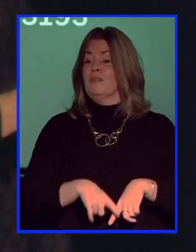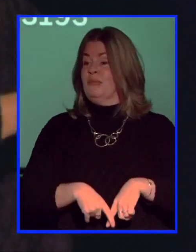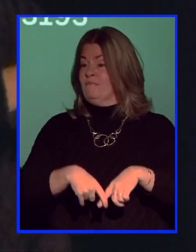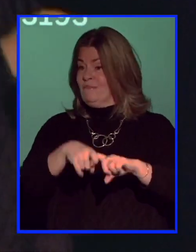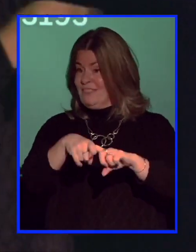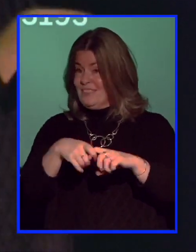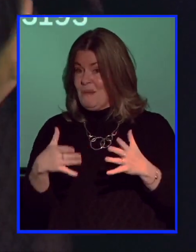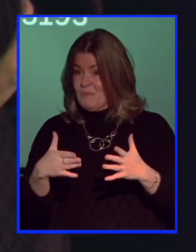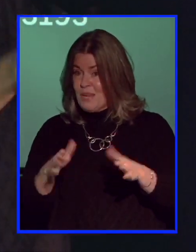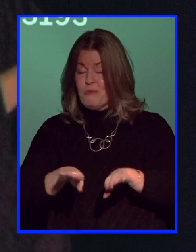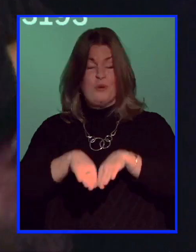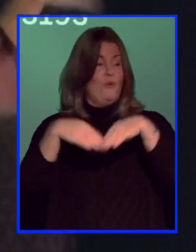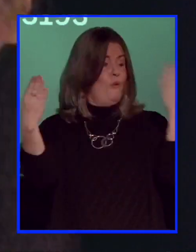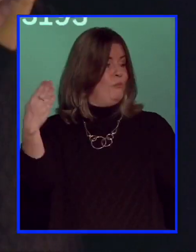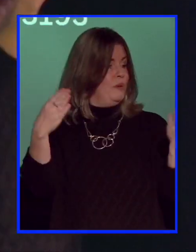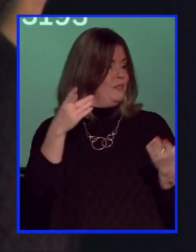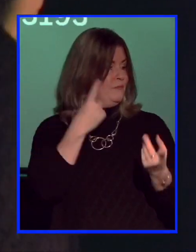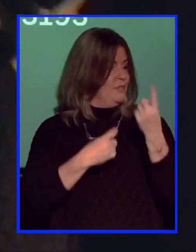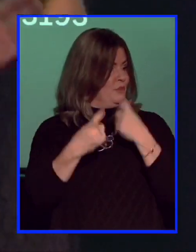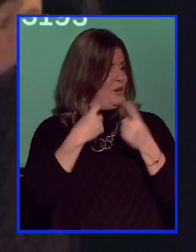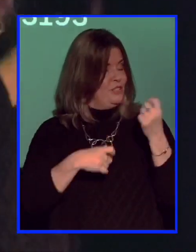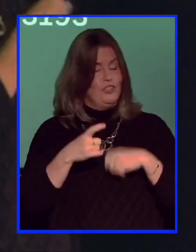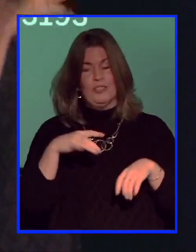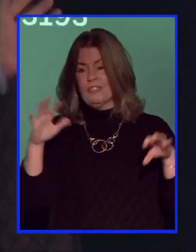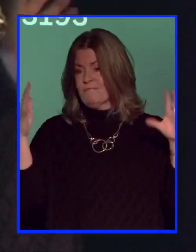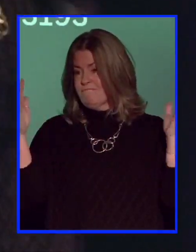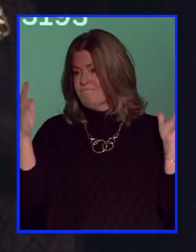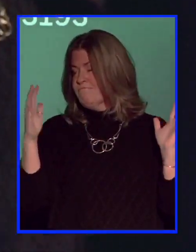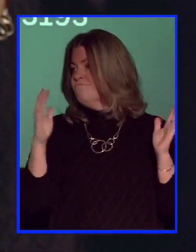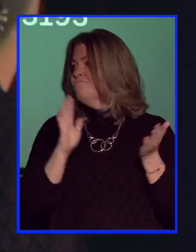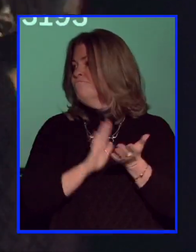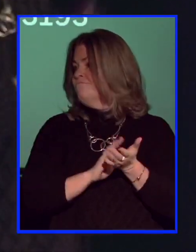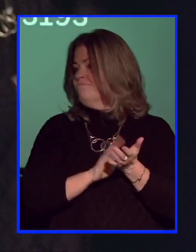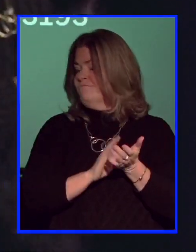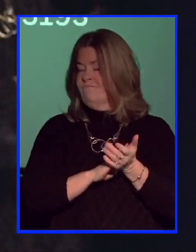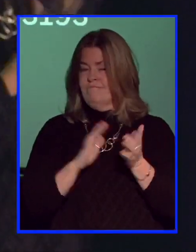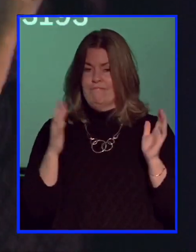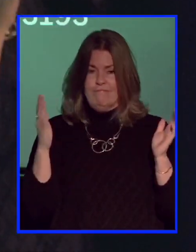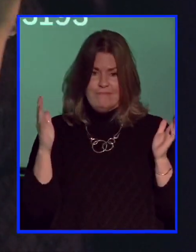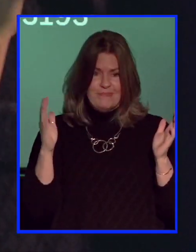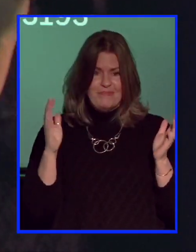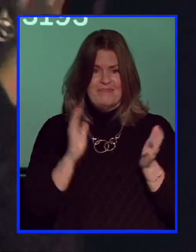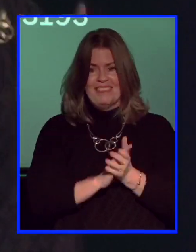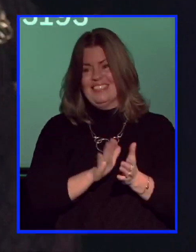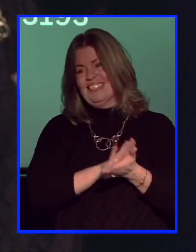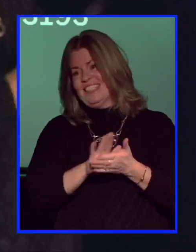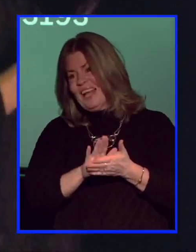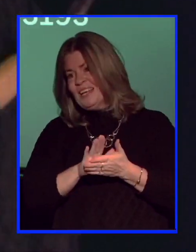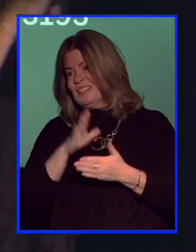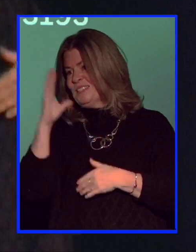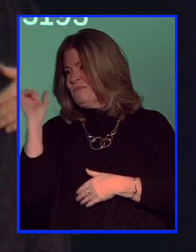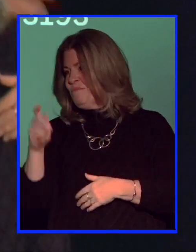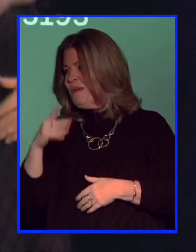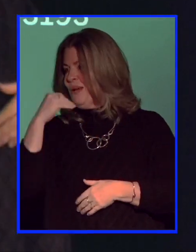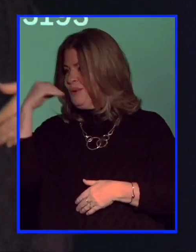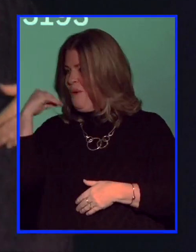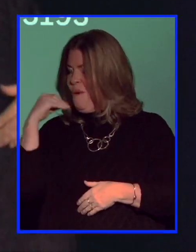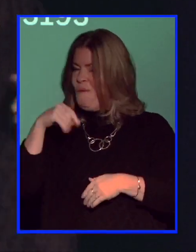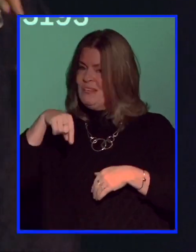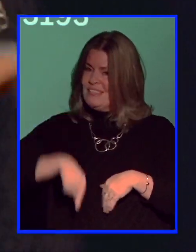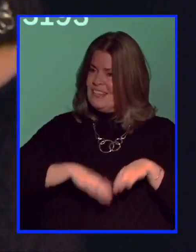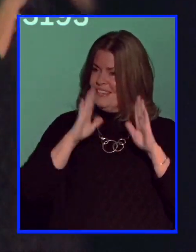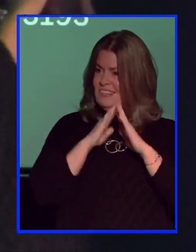up for questions and comments. But it is really good to be back home in downtown White River